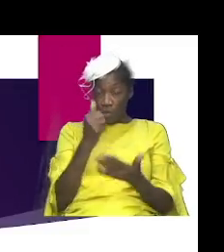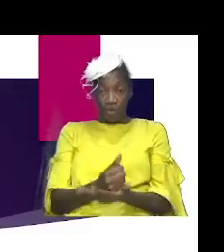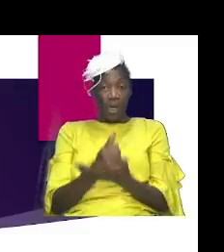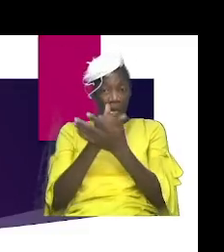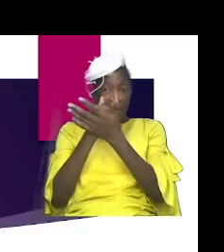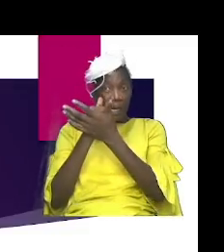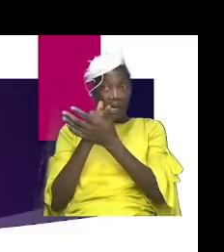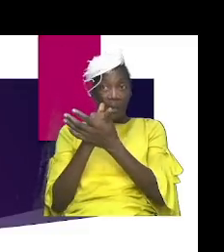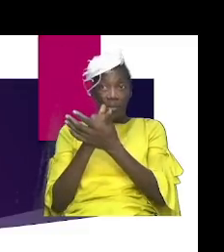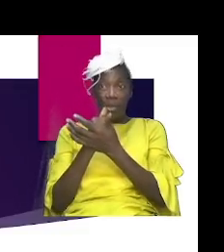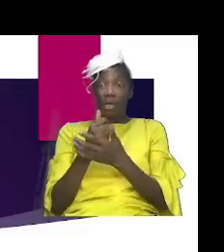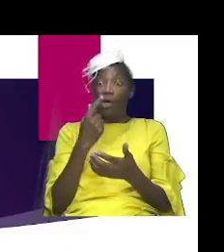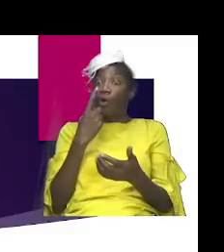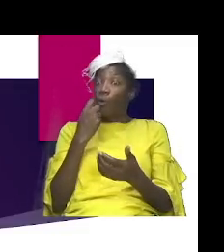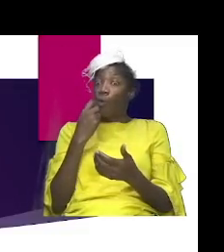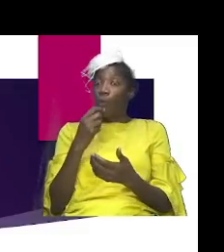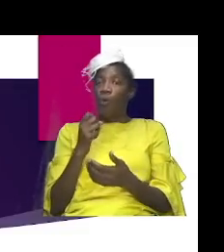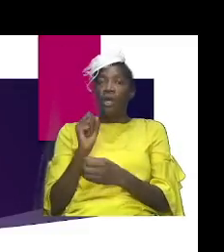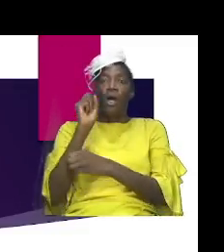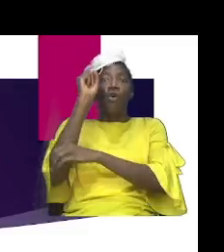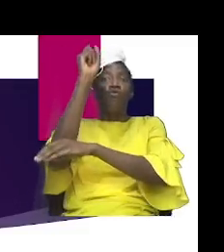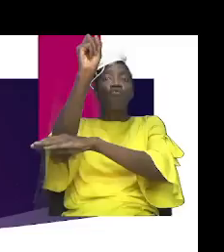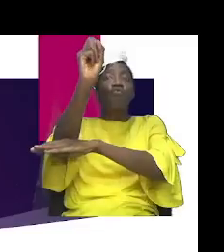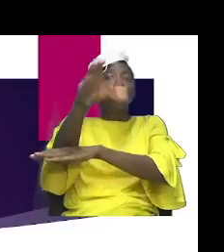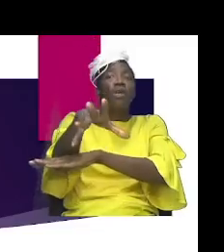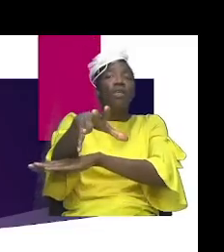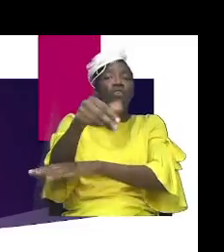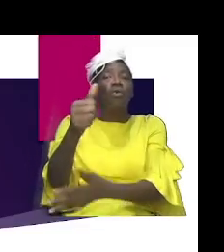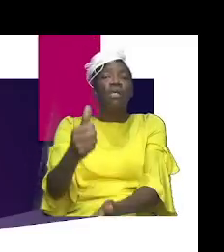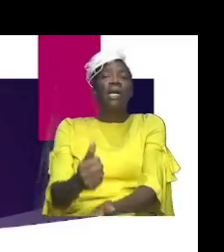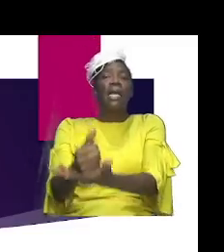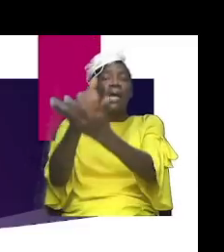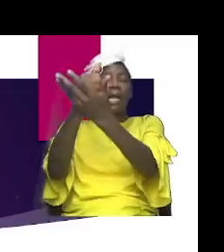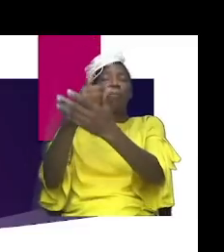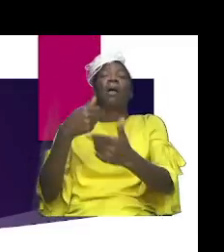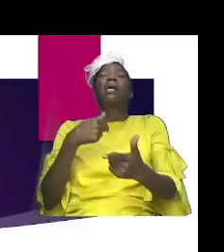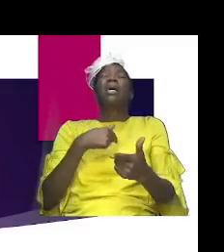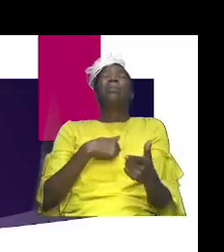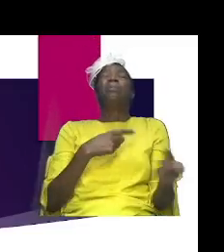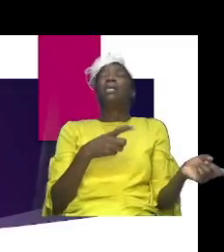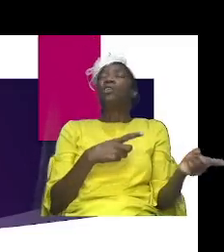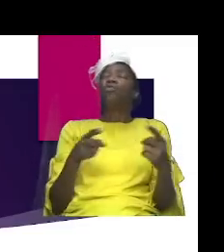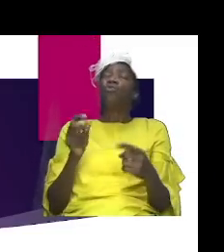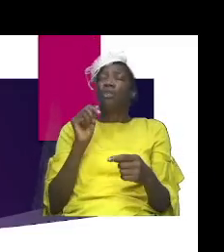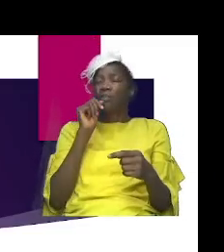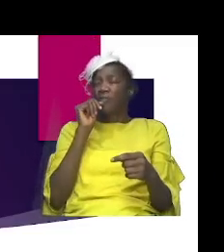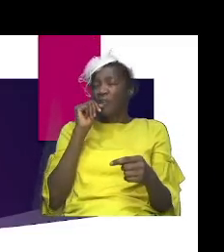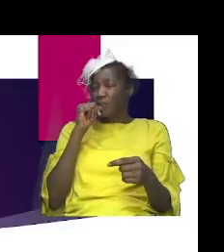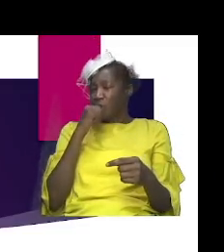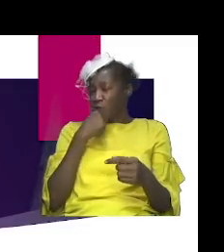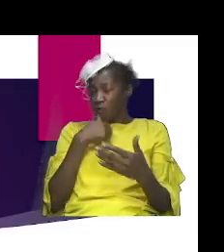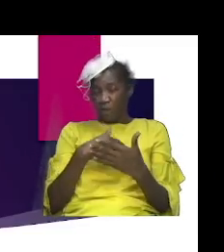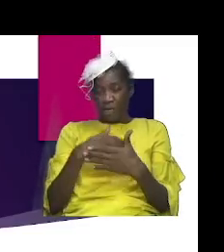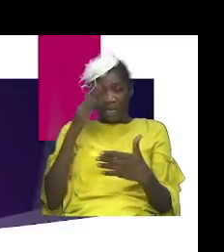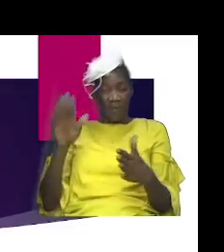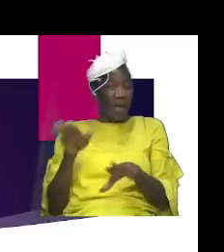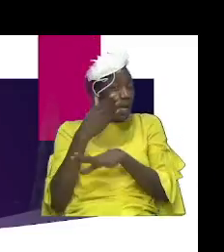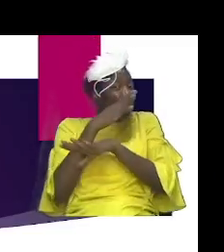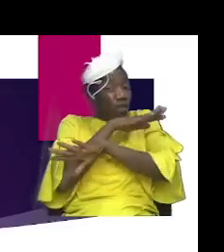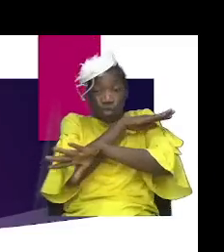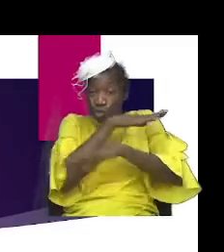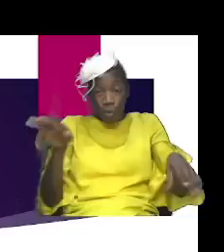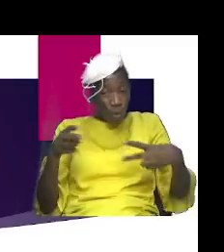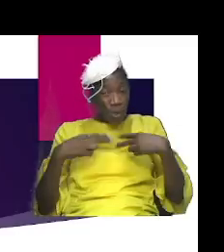have we really stretched our hands across to and say, let me do this for a suffering neighbor? You don't have to know somebody to help